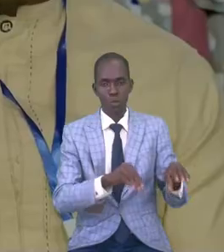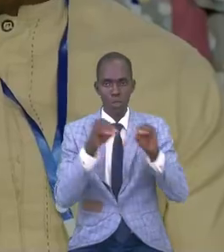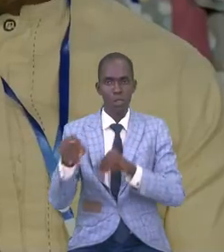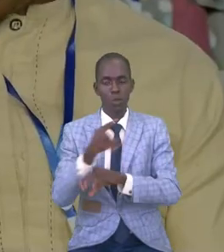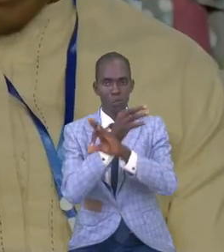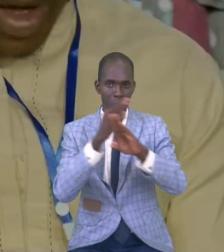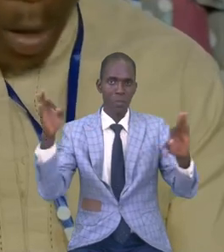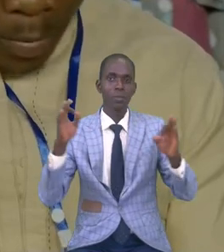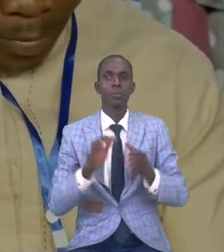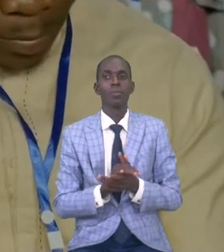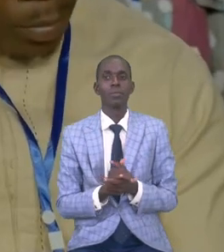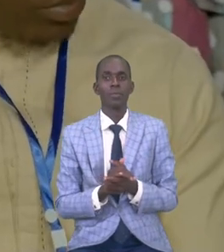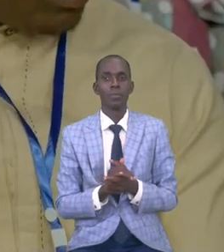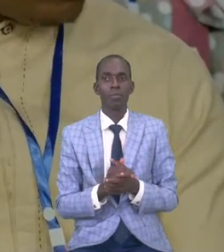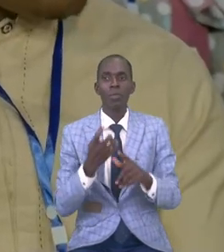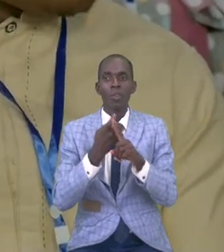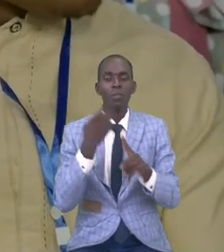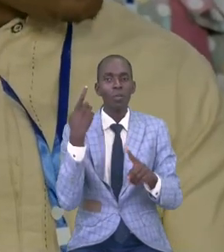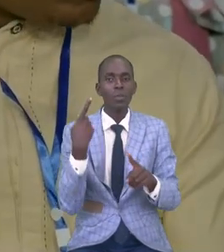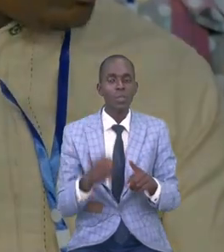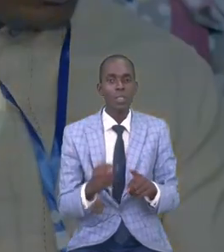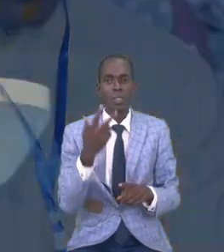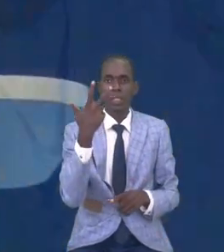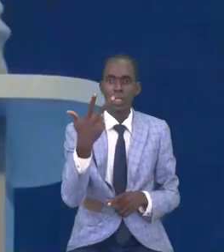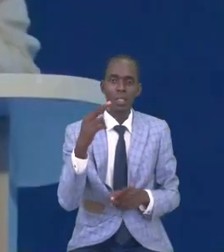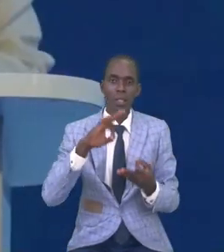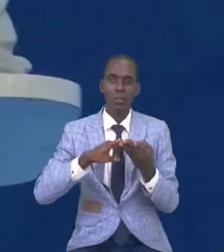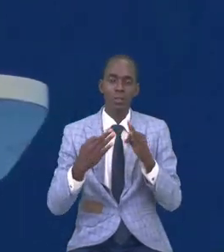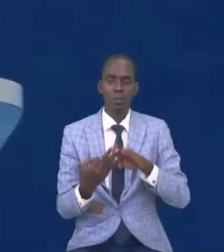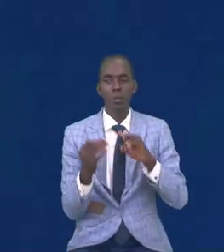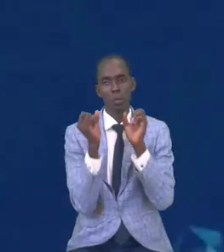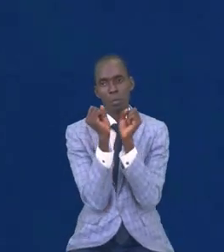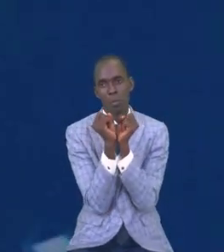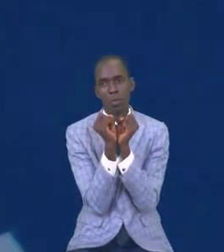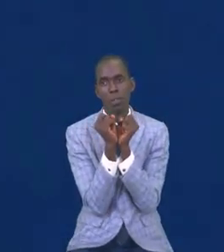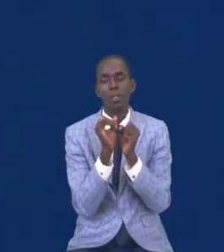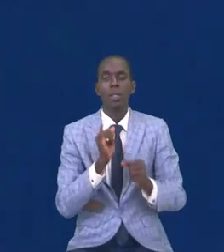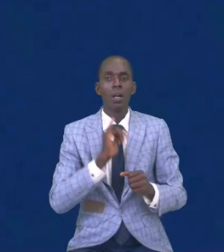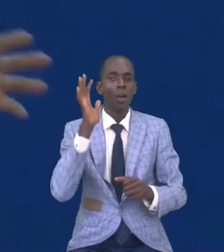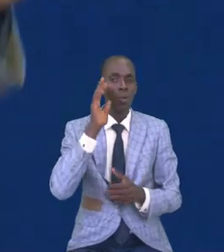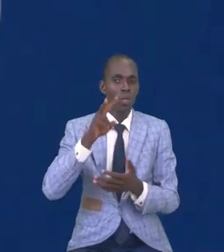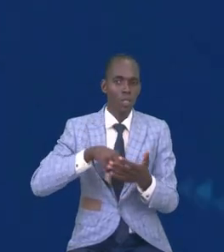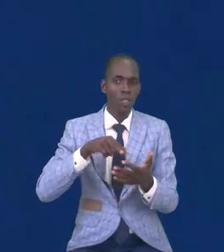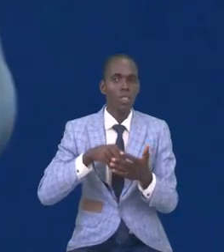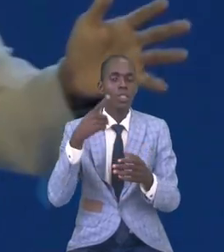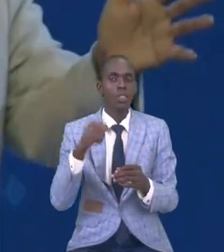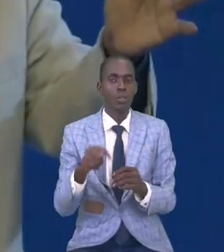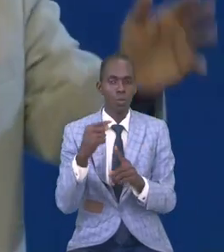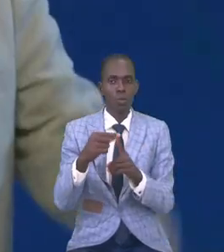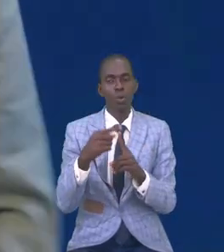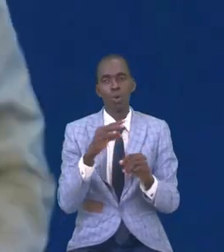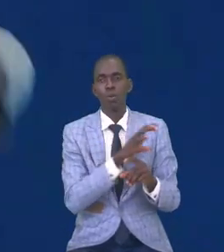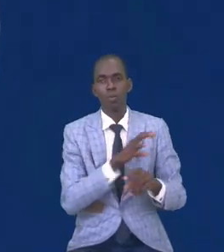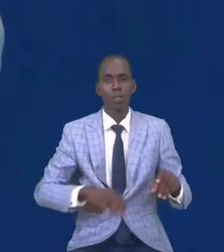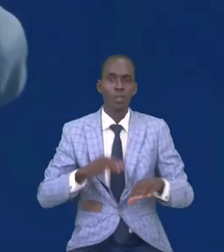free from the threefold bondage. I'm going to read the very words of Christ